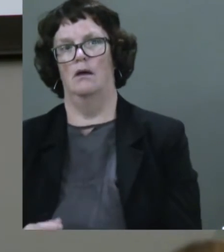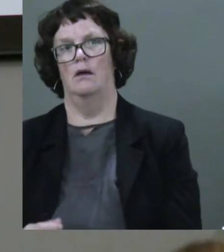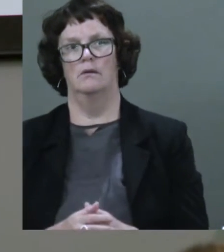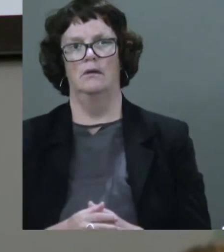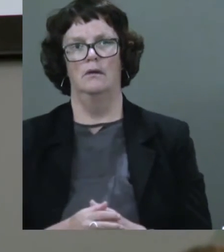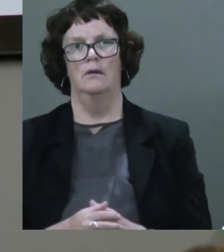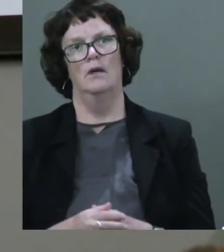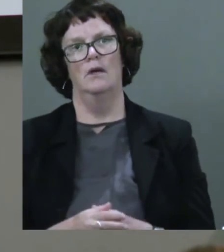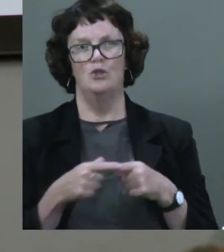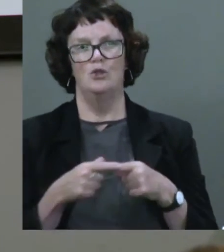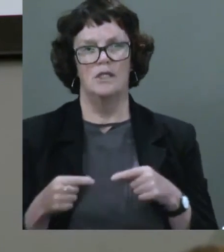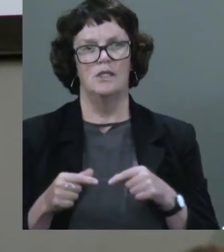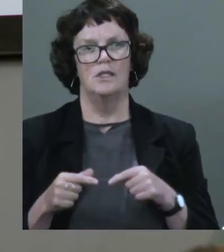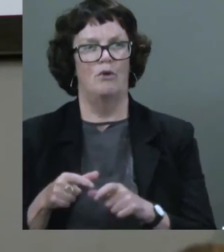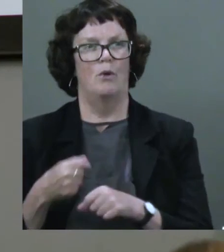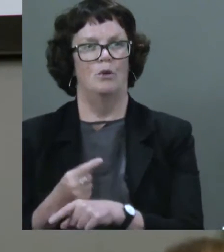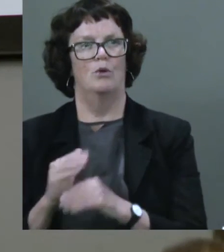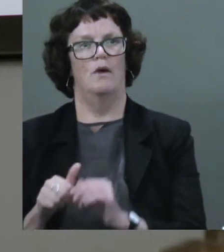92 also was